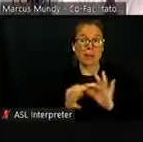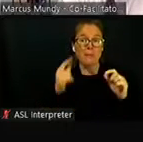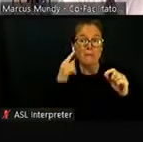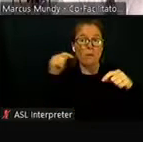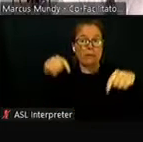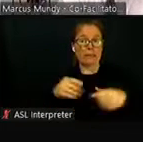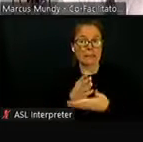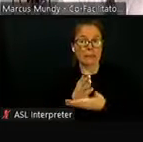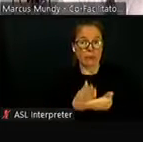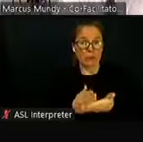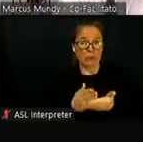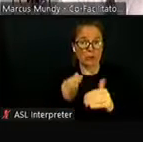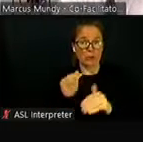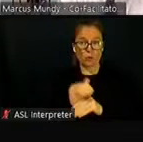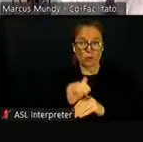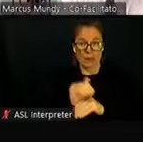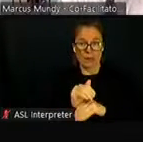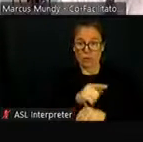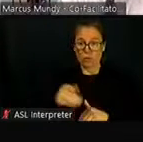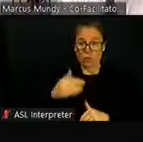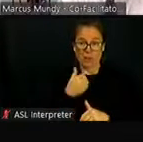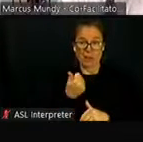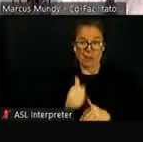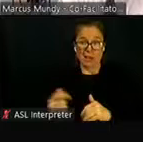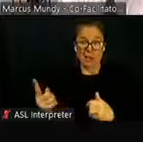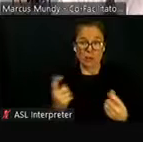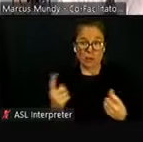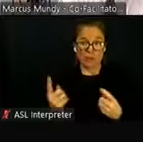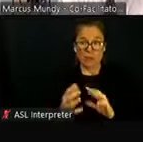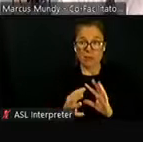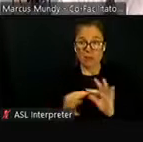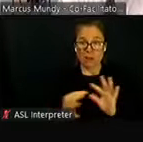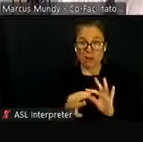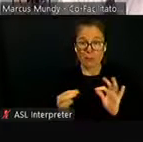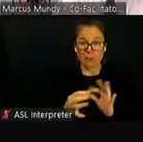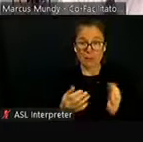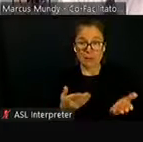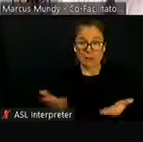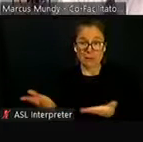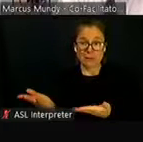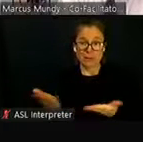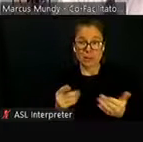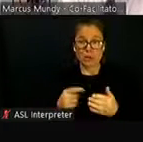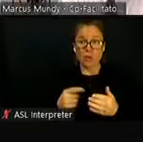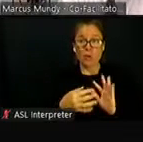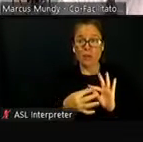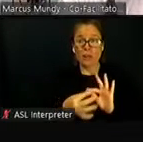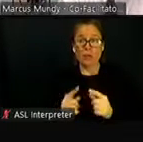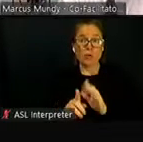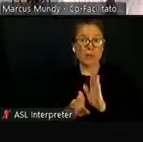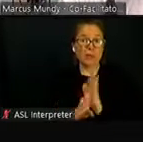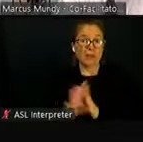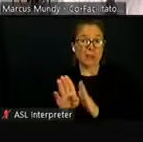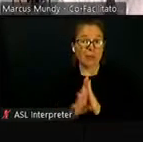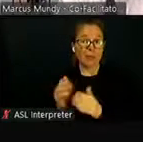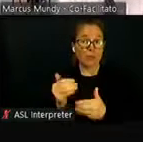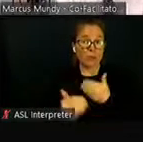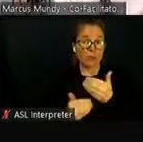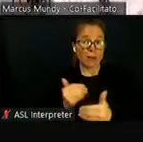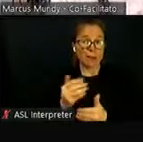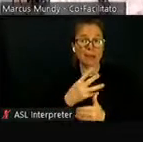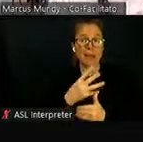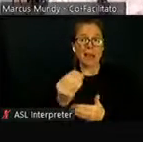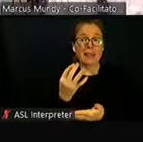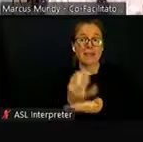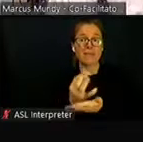of the evening. Do you have any questions or comments in terms of the county's budget development process, as well as the county's fiscal